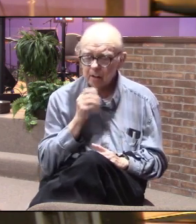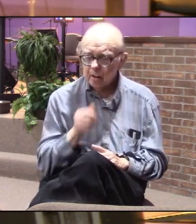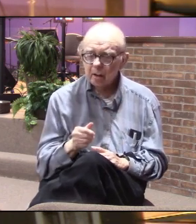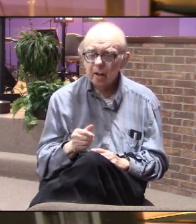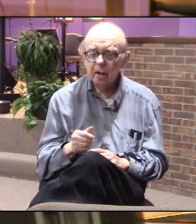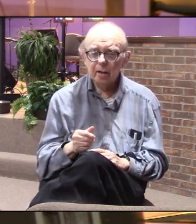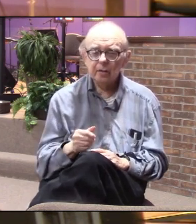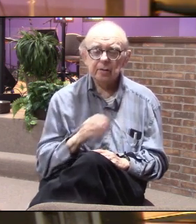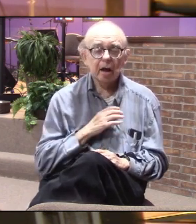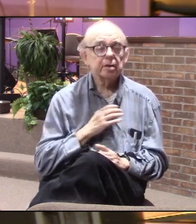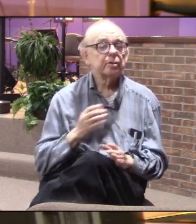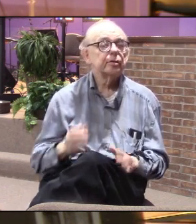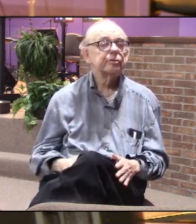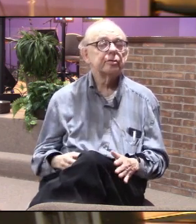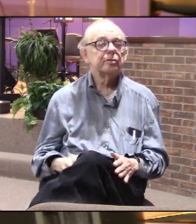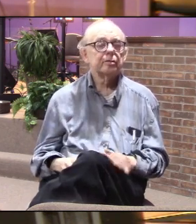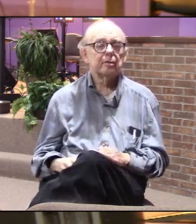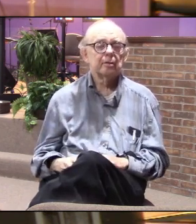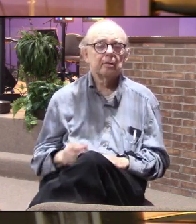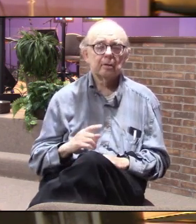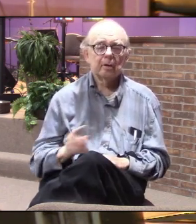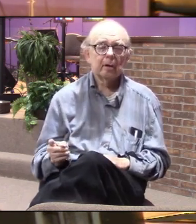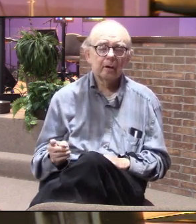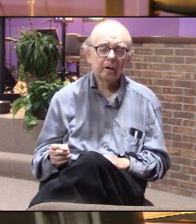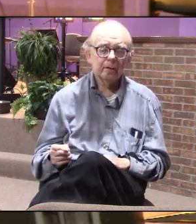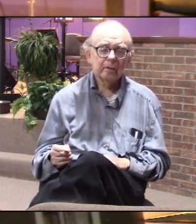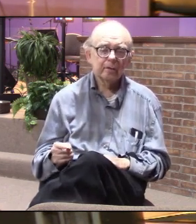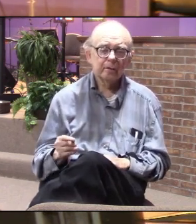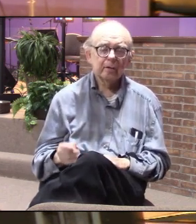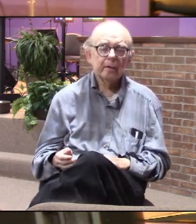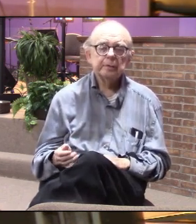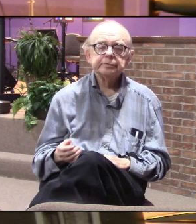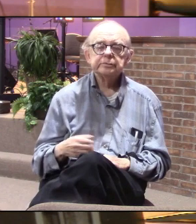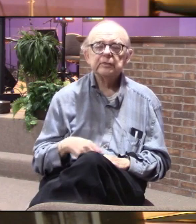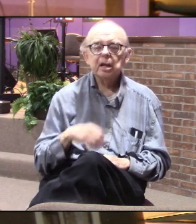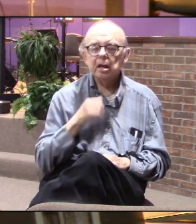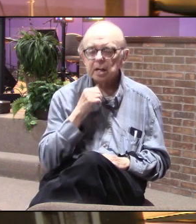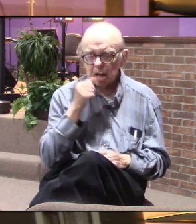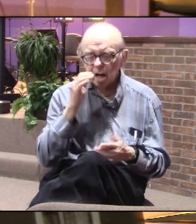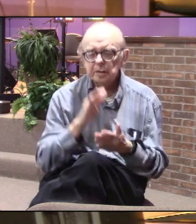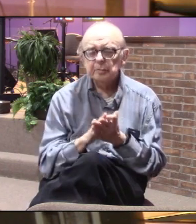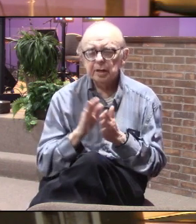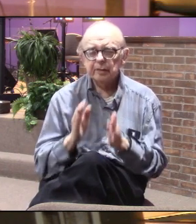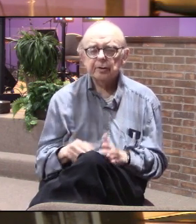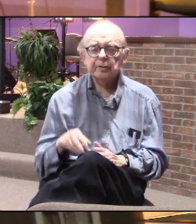not Christians, they were pagan.